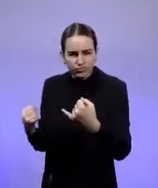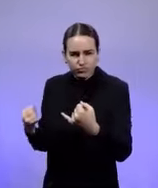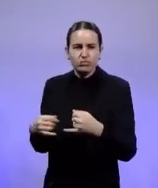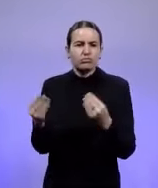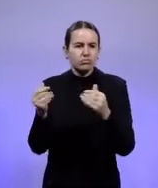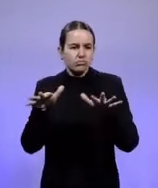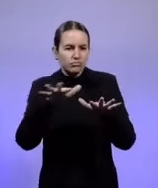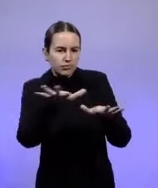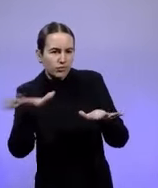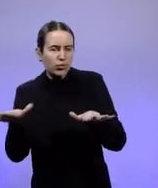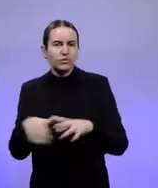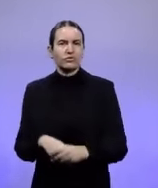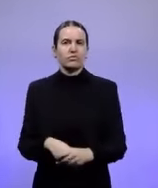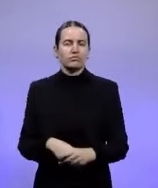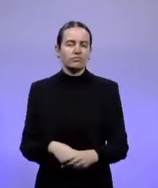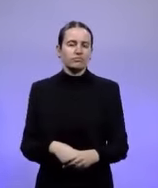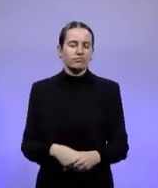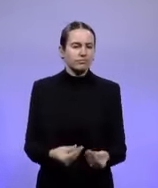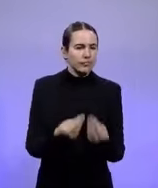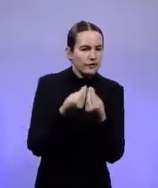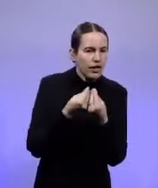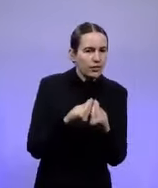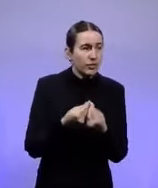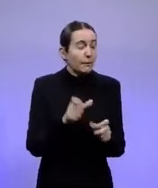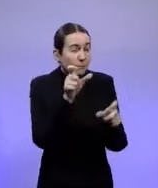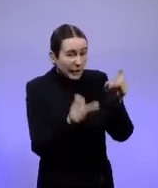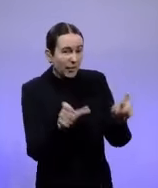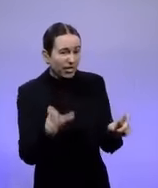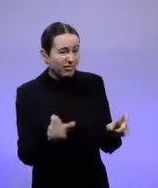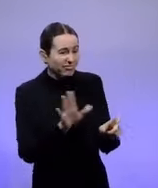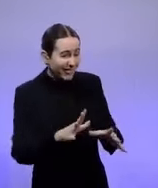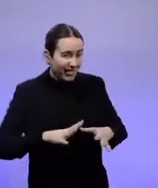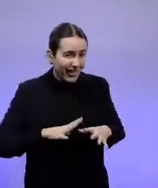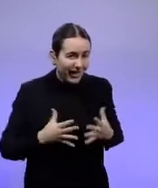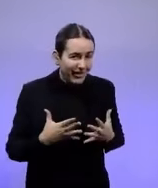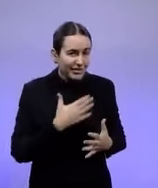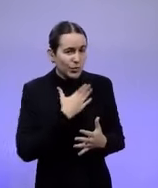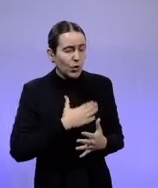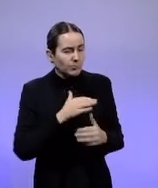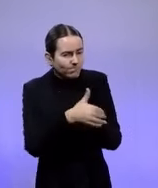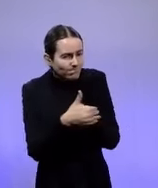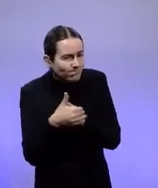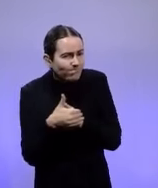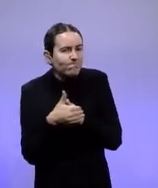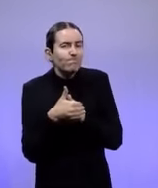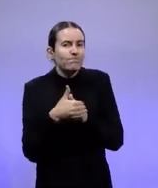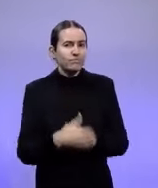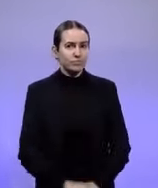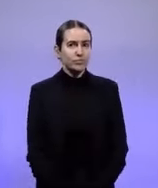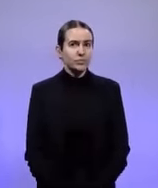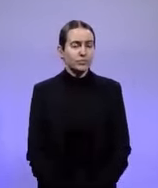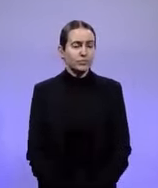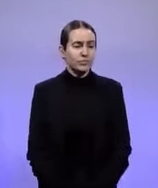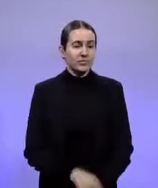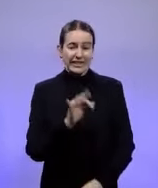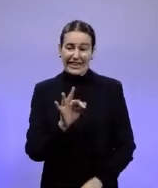principles, and as a consequence, our citizens and future generations, or we will